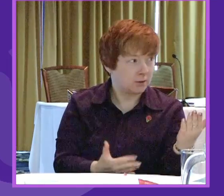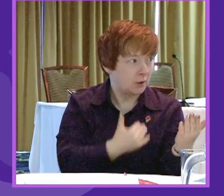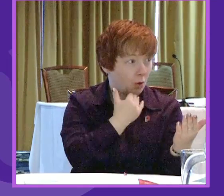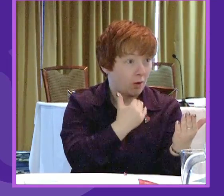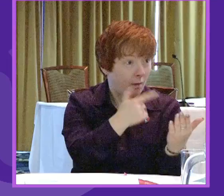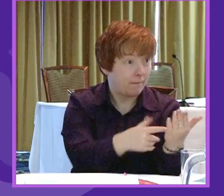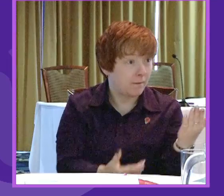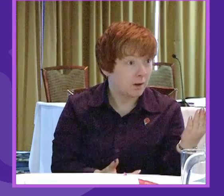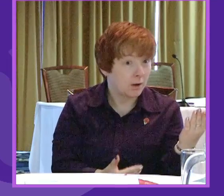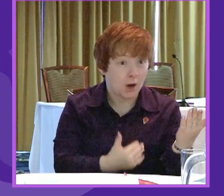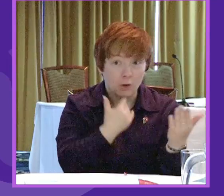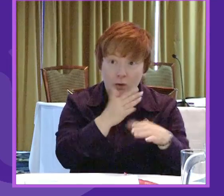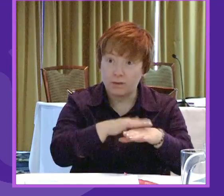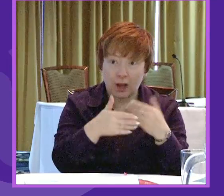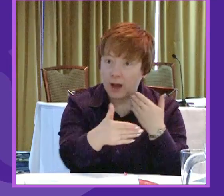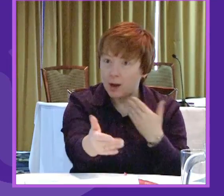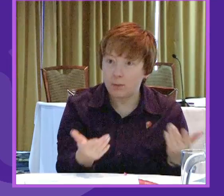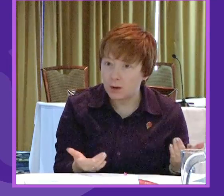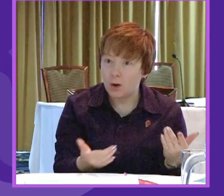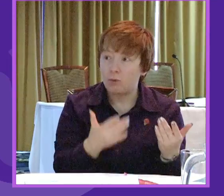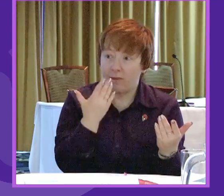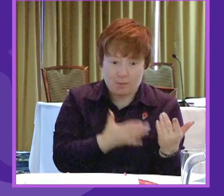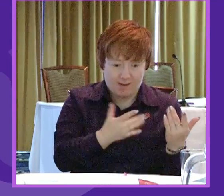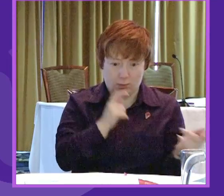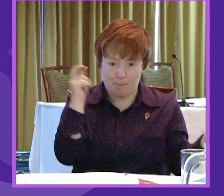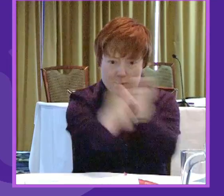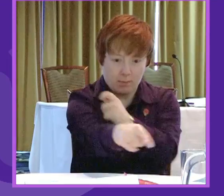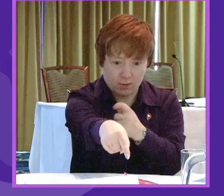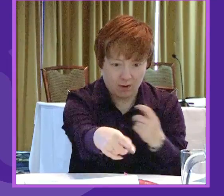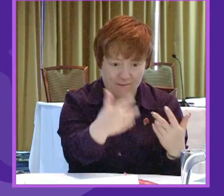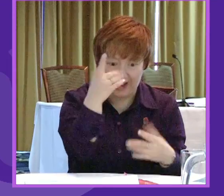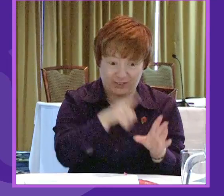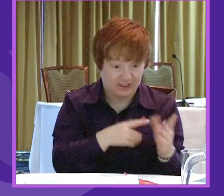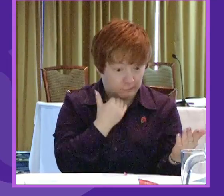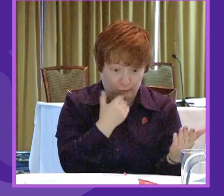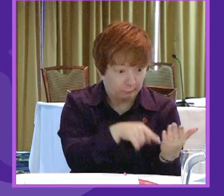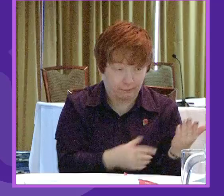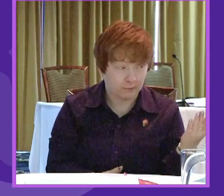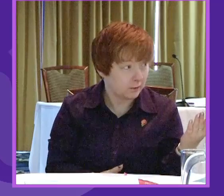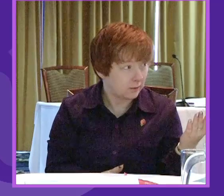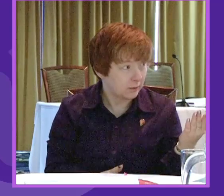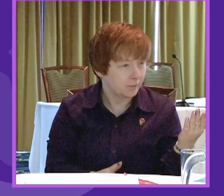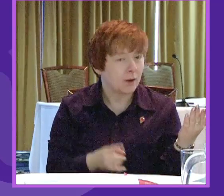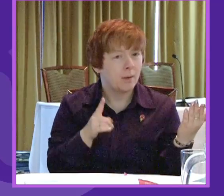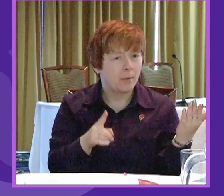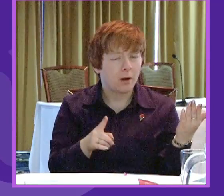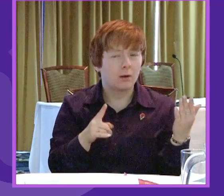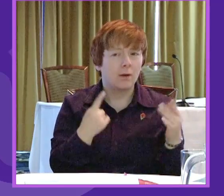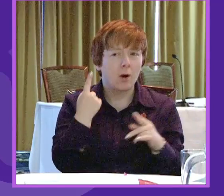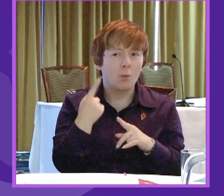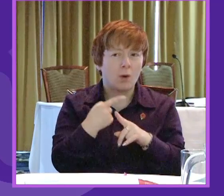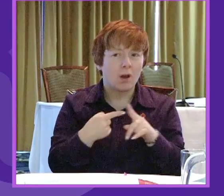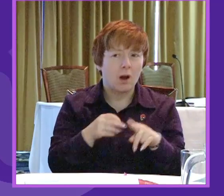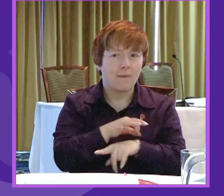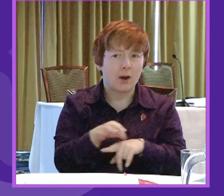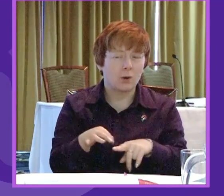years is not long enough. 5 years is not long enough. The scale of change that we're talking about. But actually,